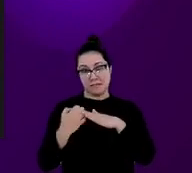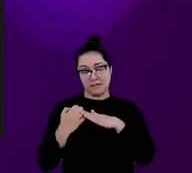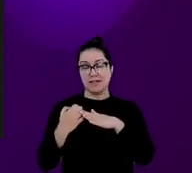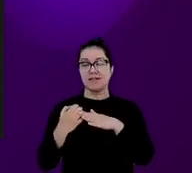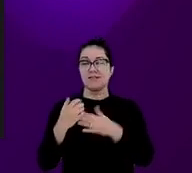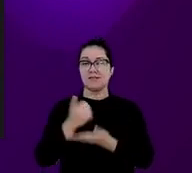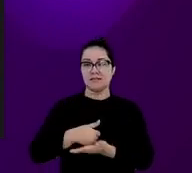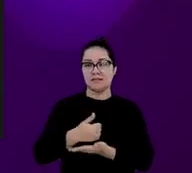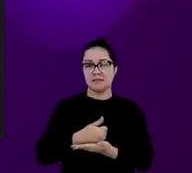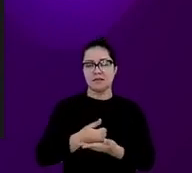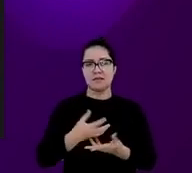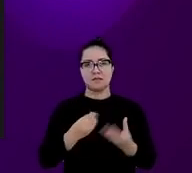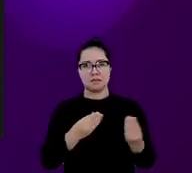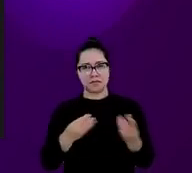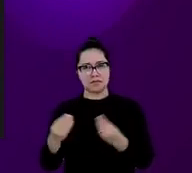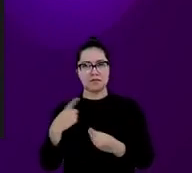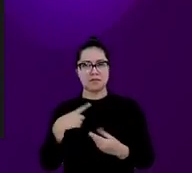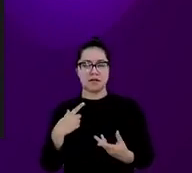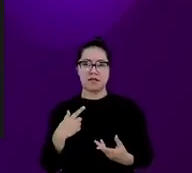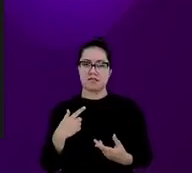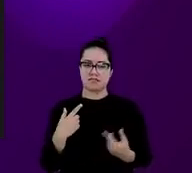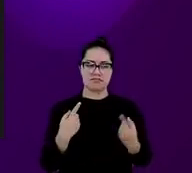Okay, great.